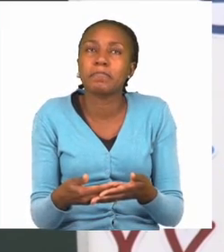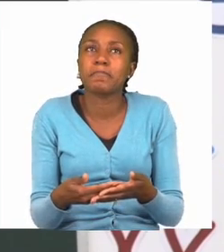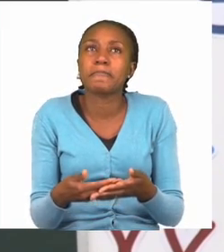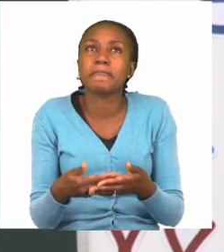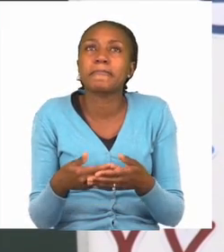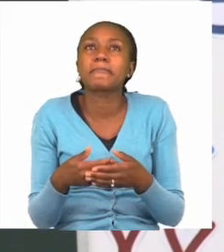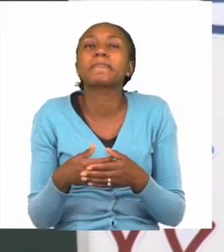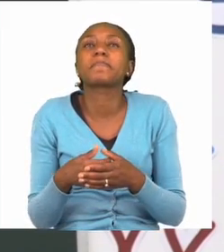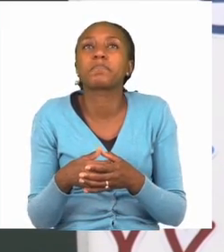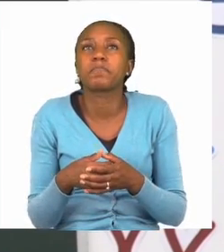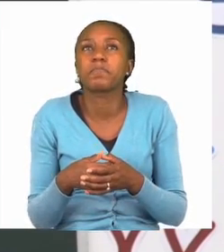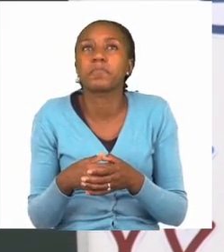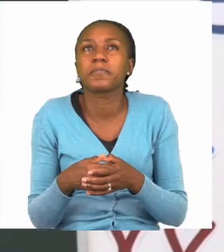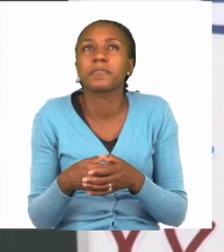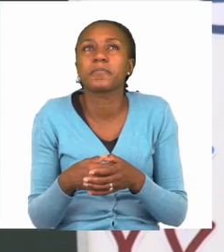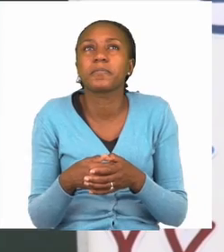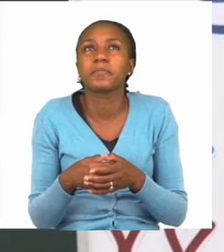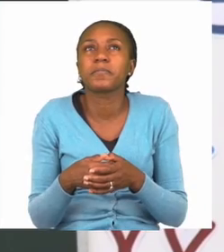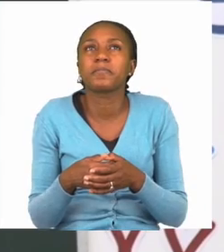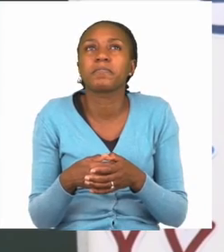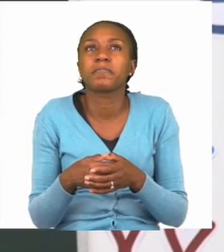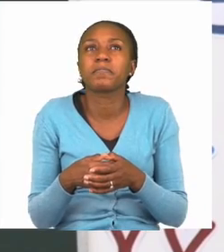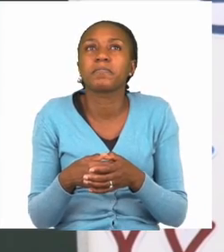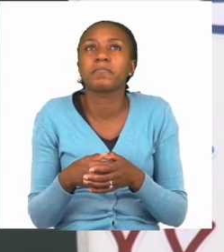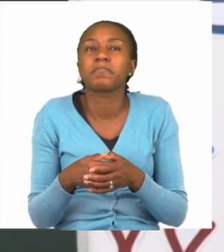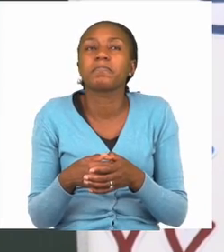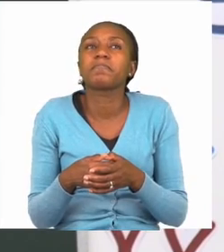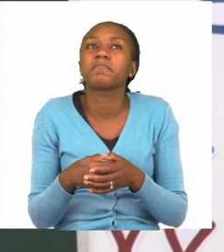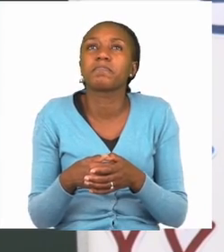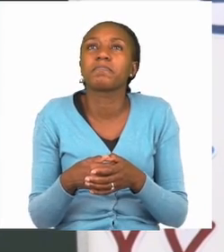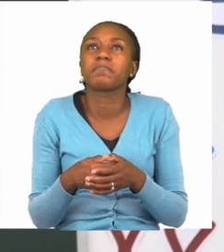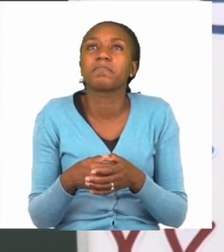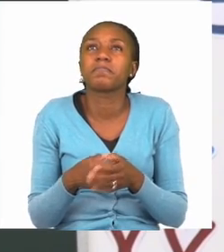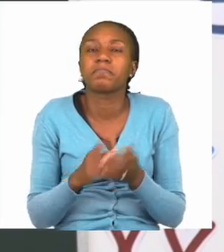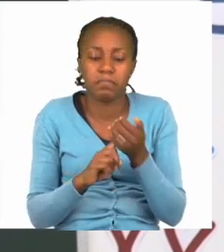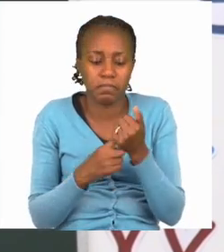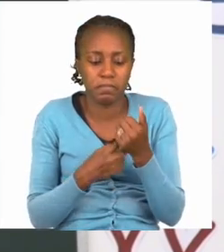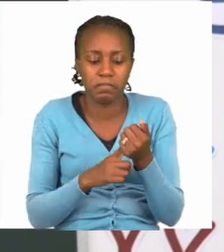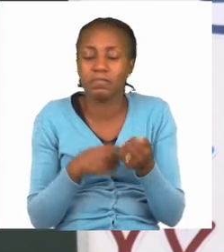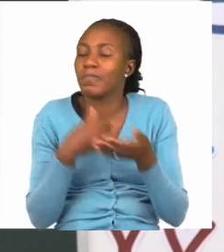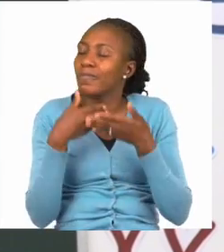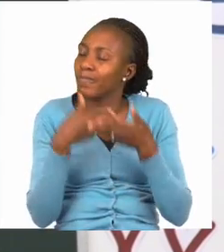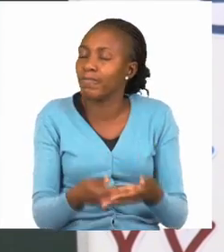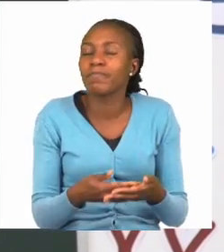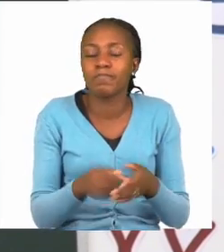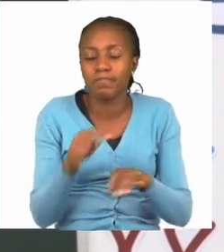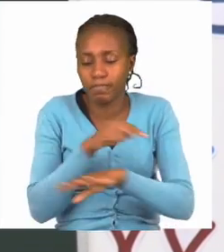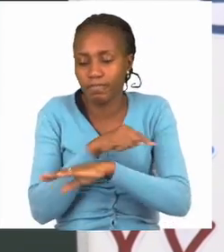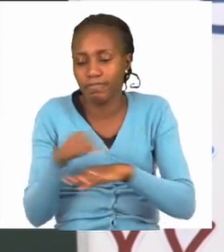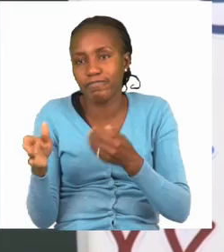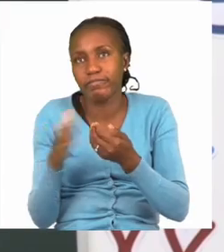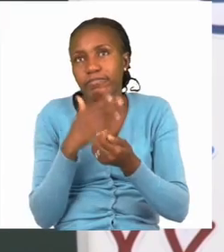more. So that means the sharpener is heavier than the ruler.